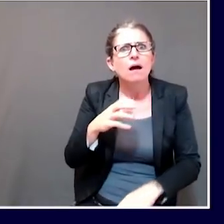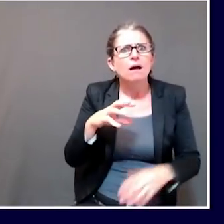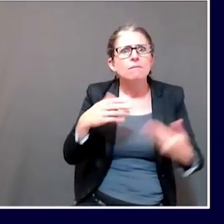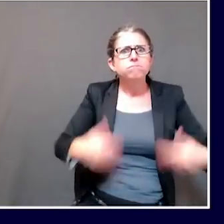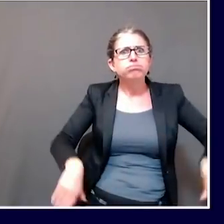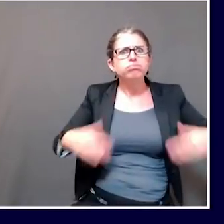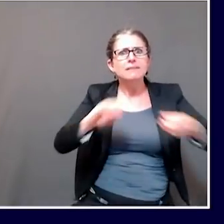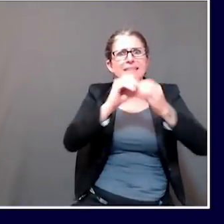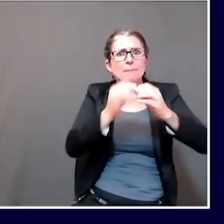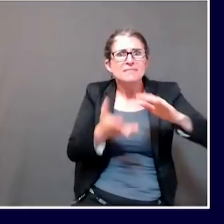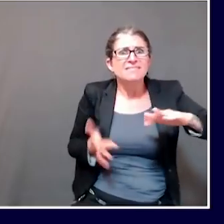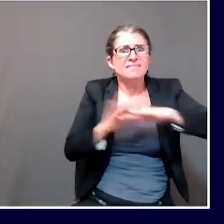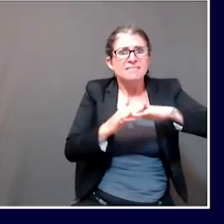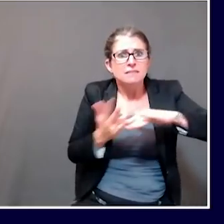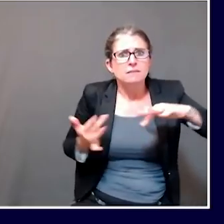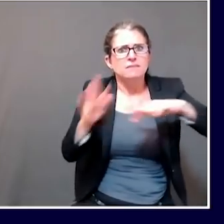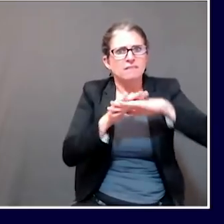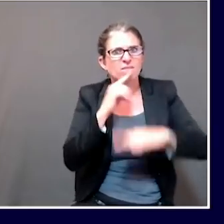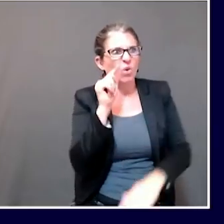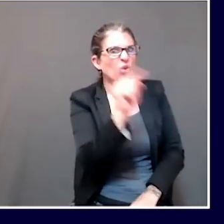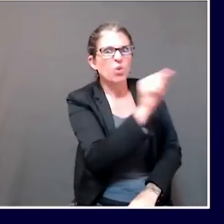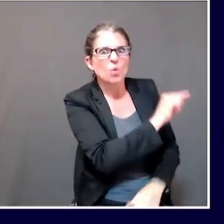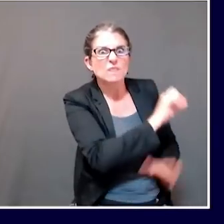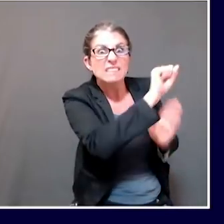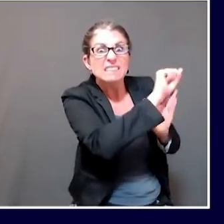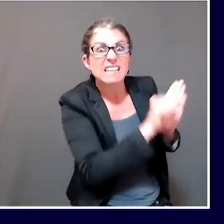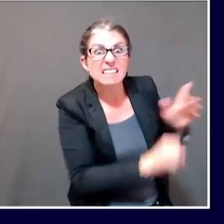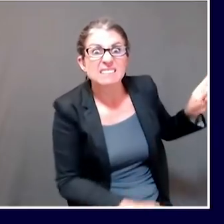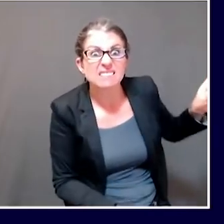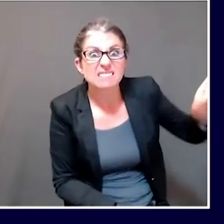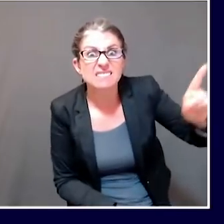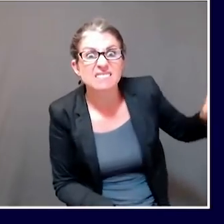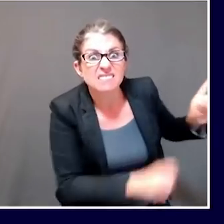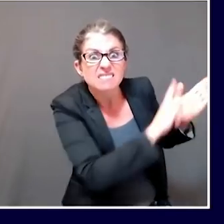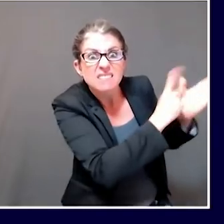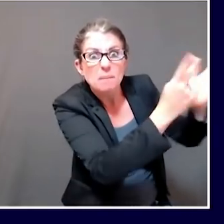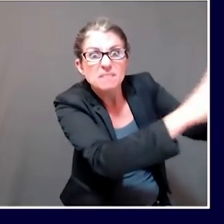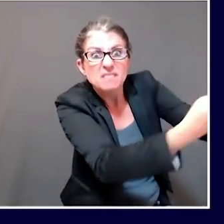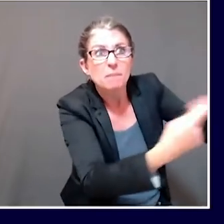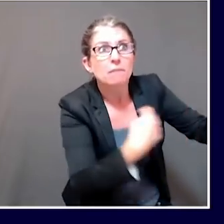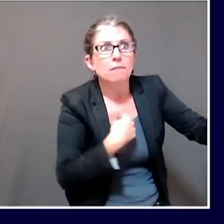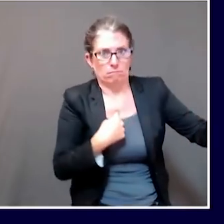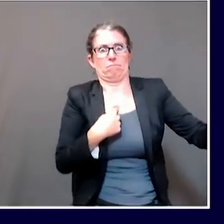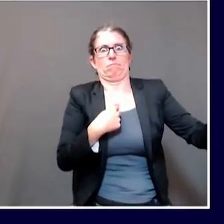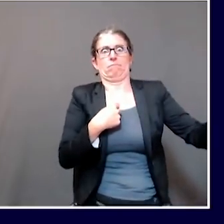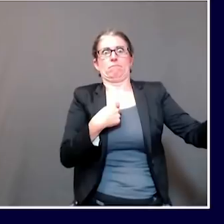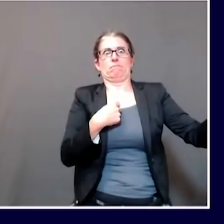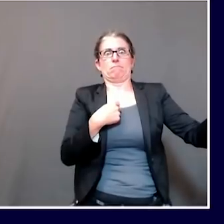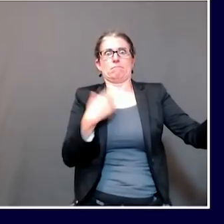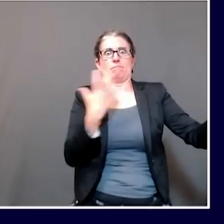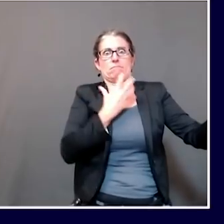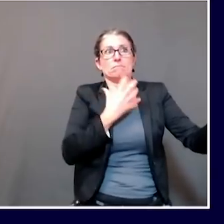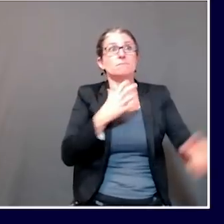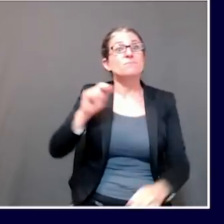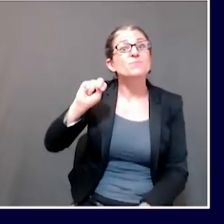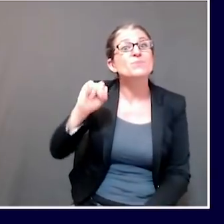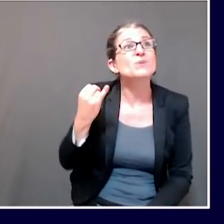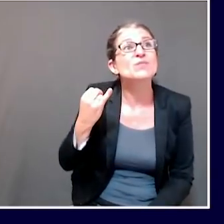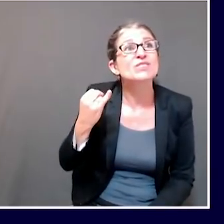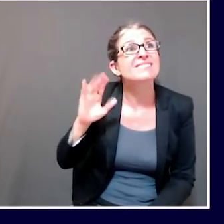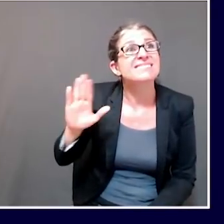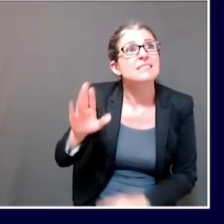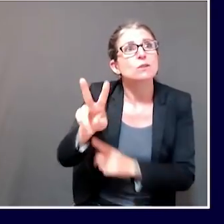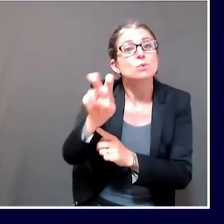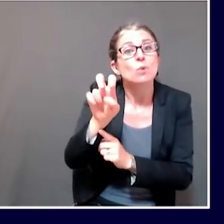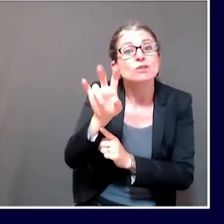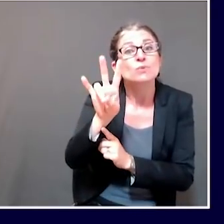cases just over a two-week period. In New Jersey, 2 weeks ago, they were reporting an average